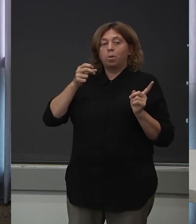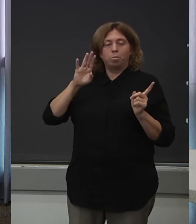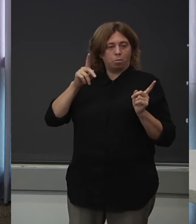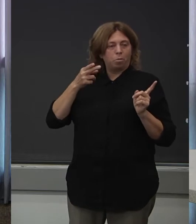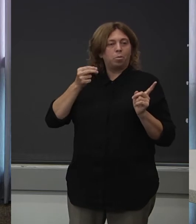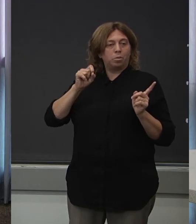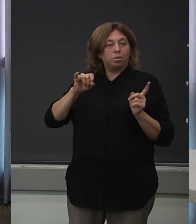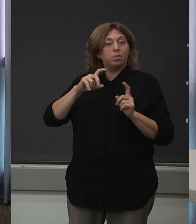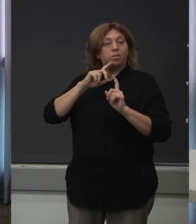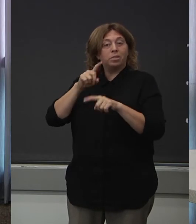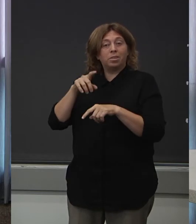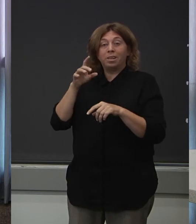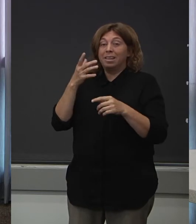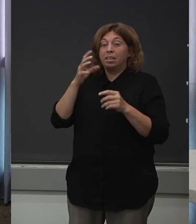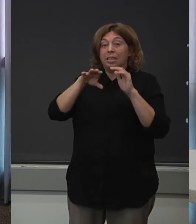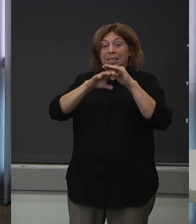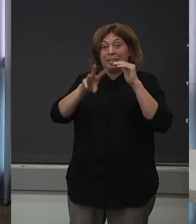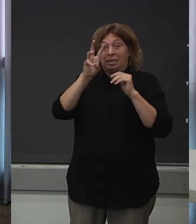yes.